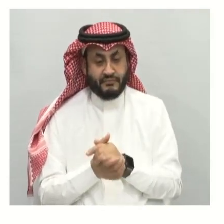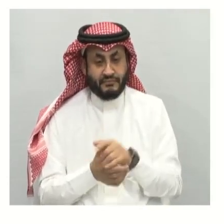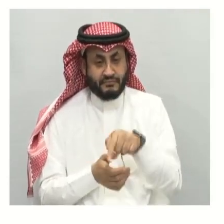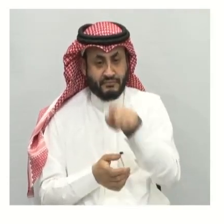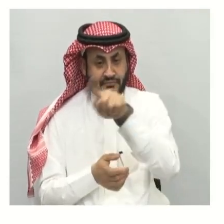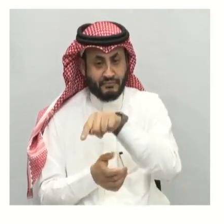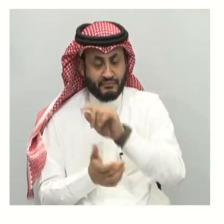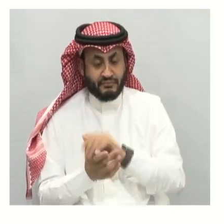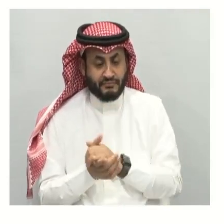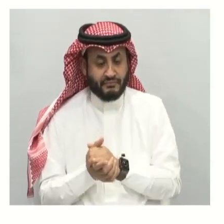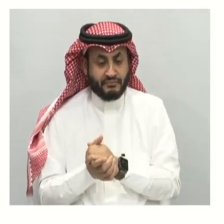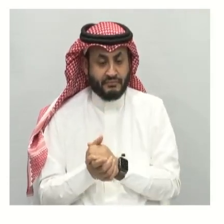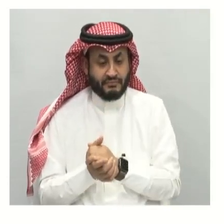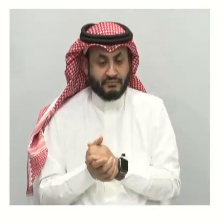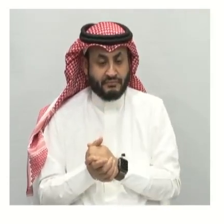N.